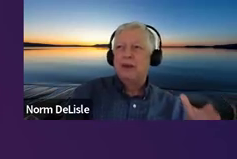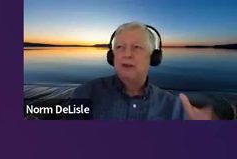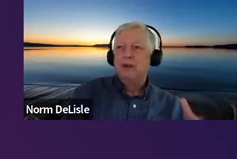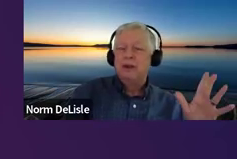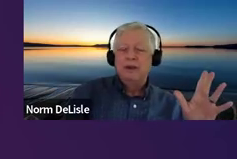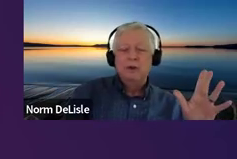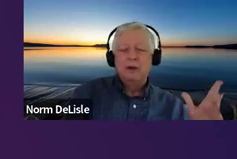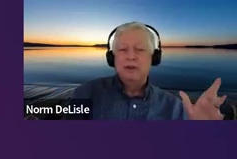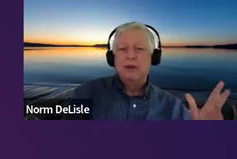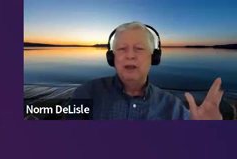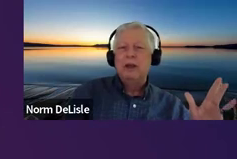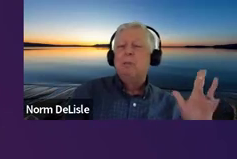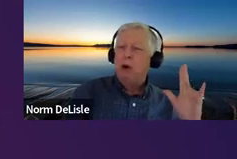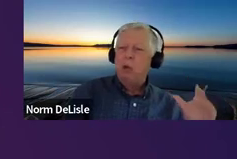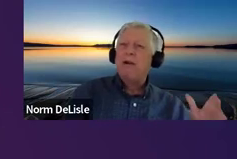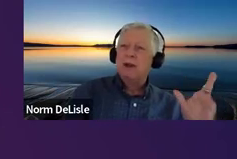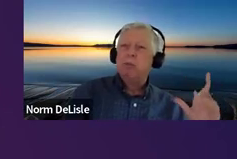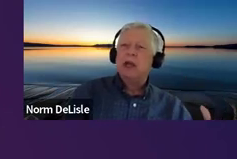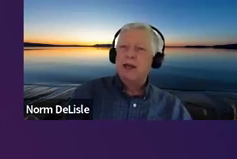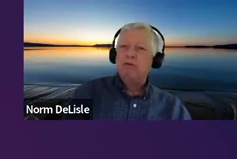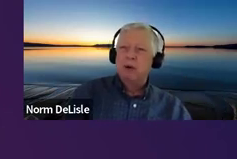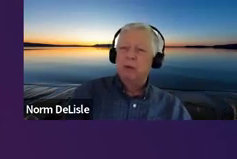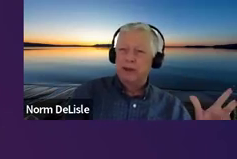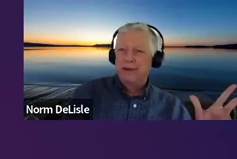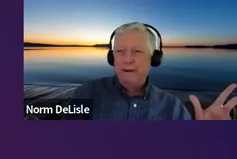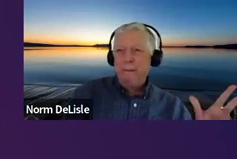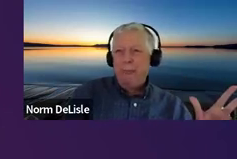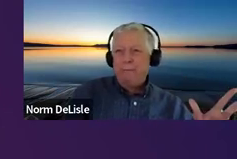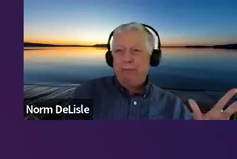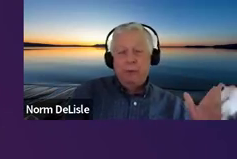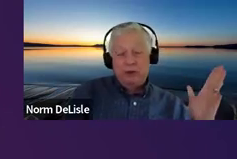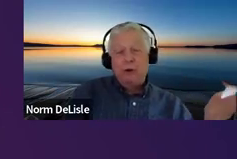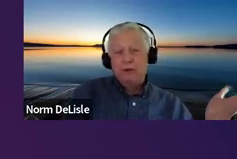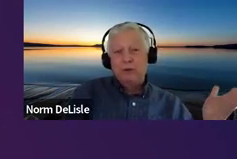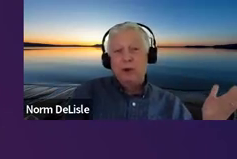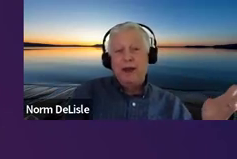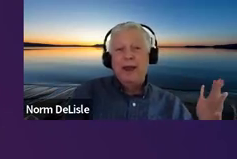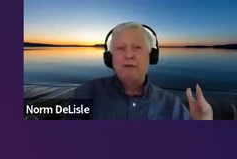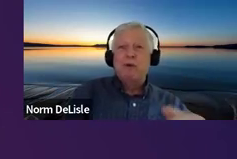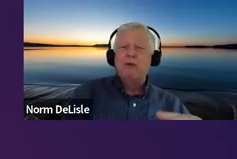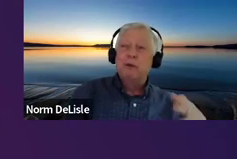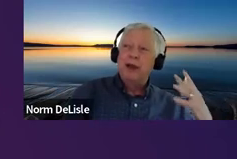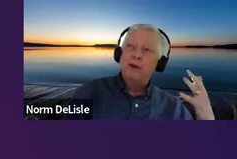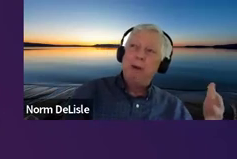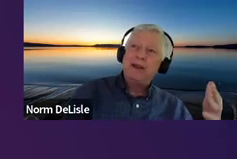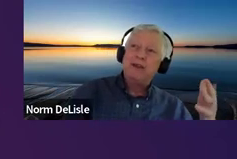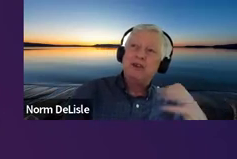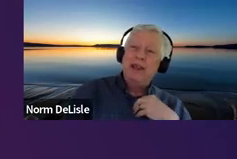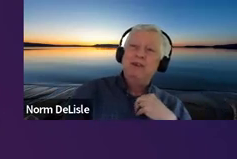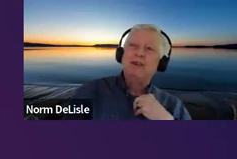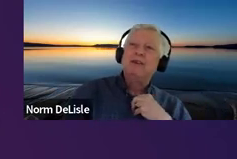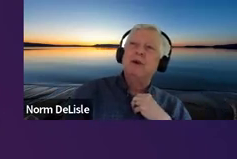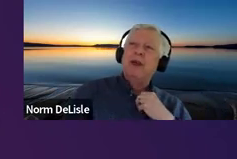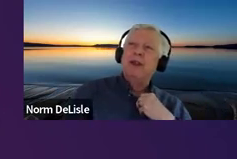an intersection in New York City, but wearing a blindfold, which of course isn't what I asked for. So I had to go back